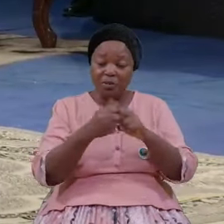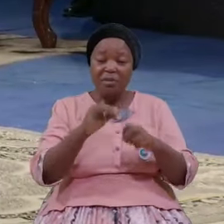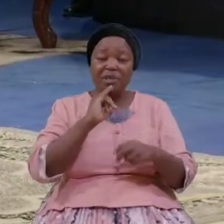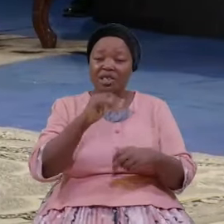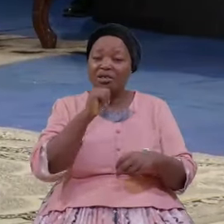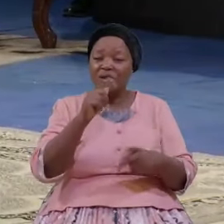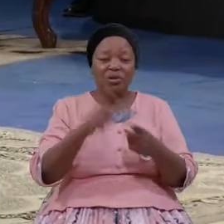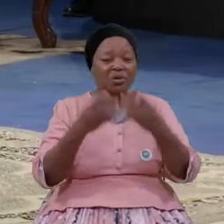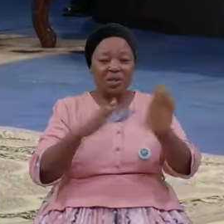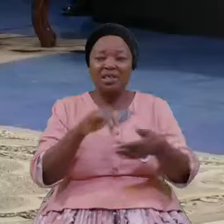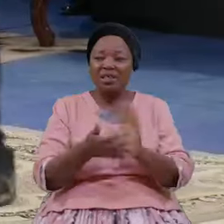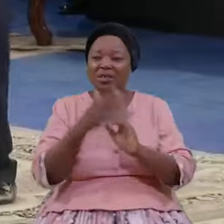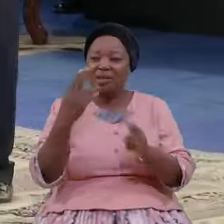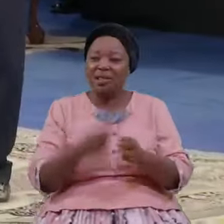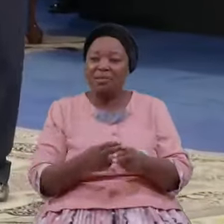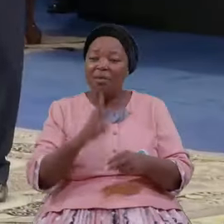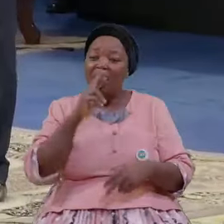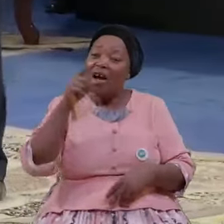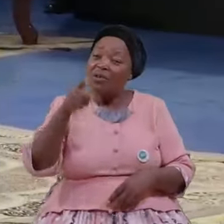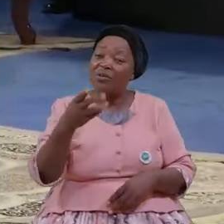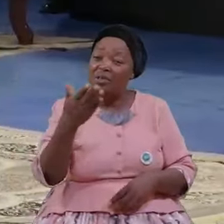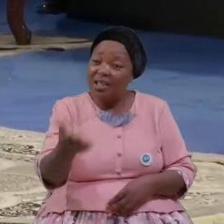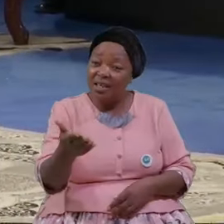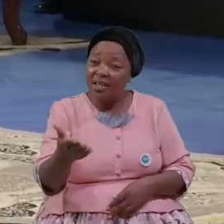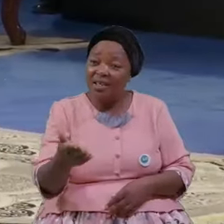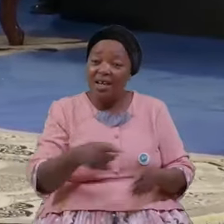death. Are you there? This